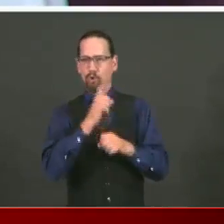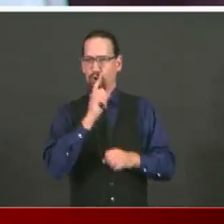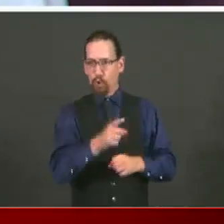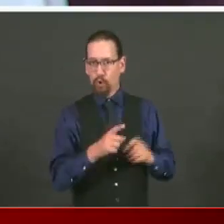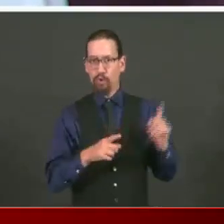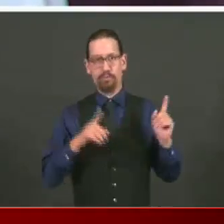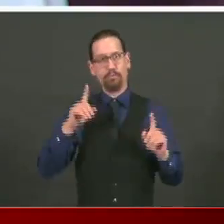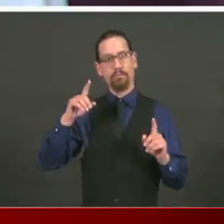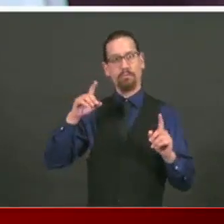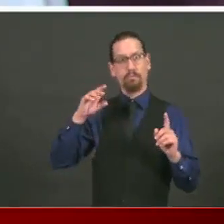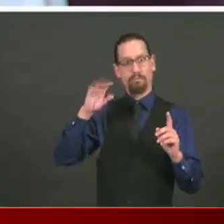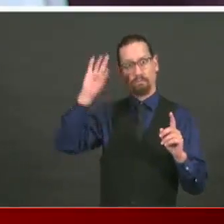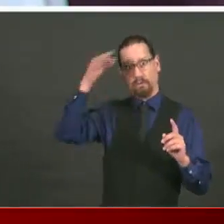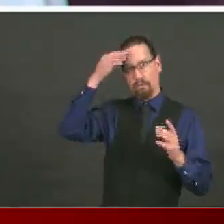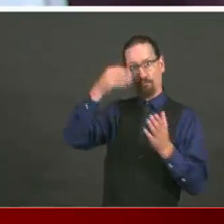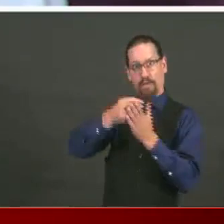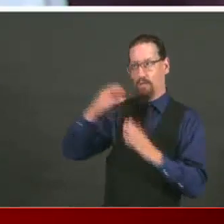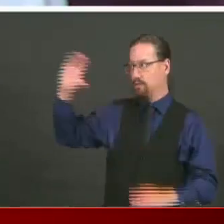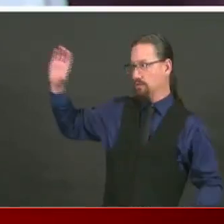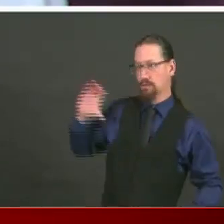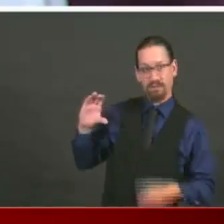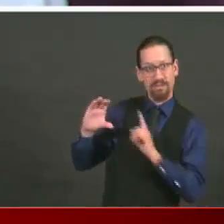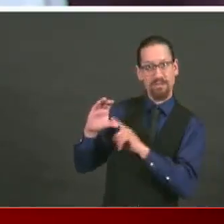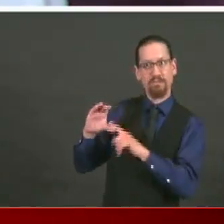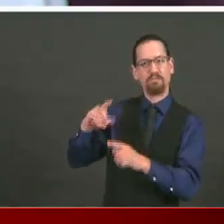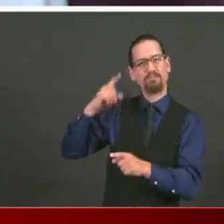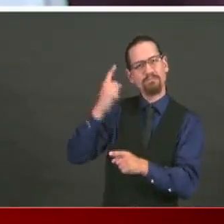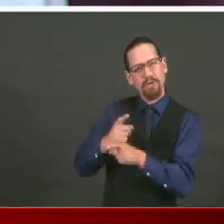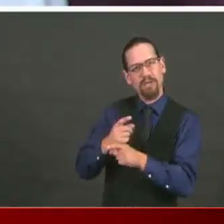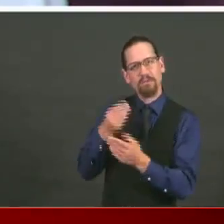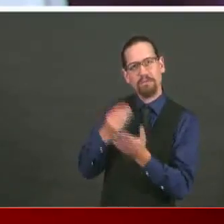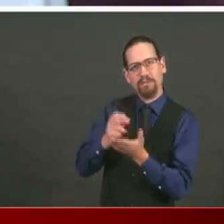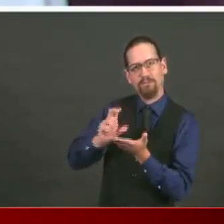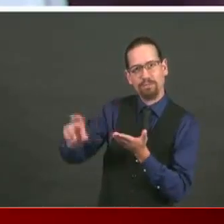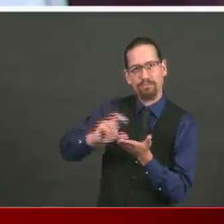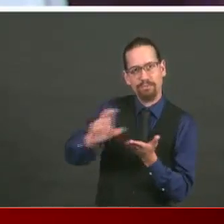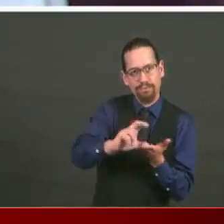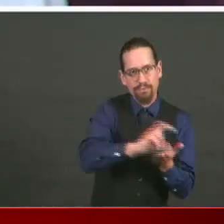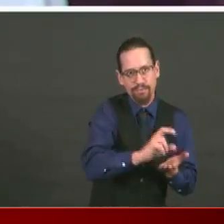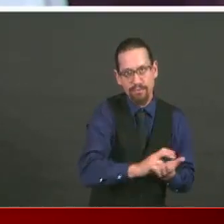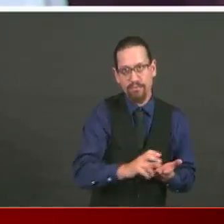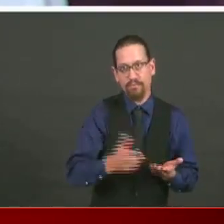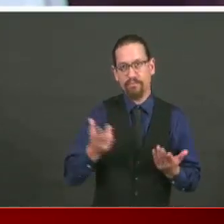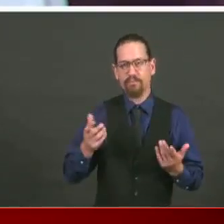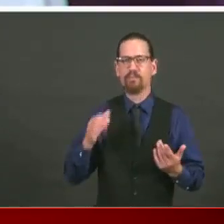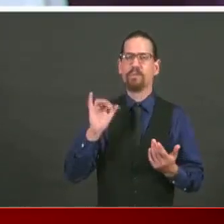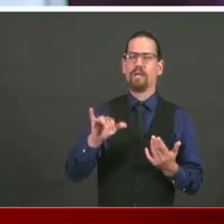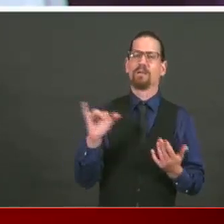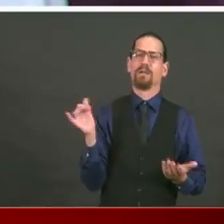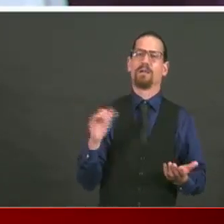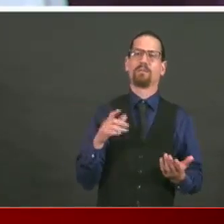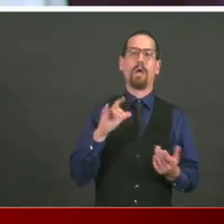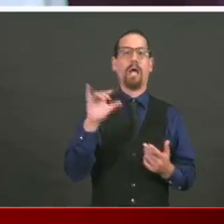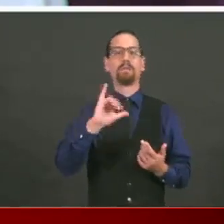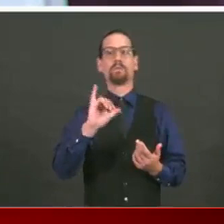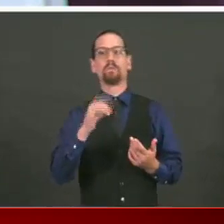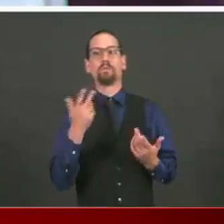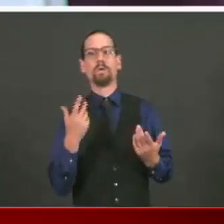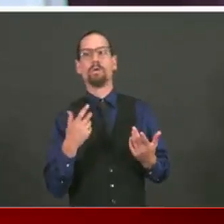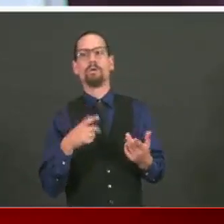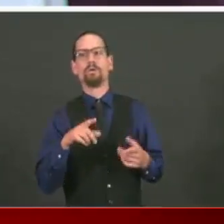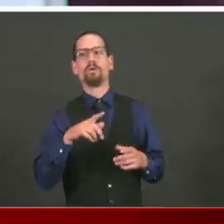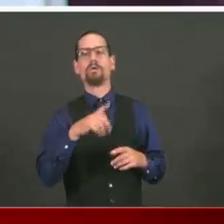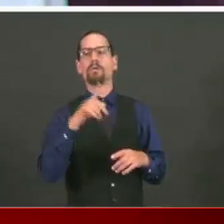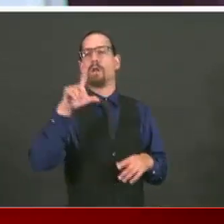the dollars out, and we put it together in part on that basis. We're also grateful for the input provided by Lieutenant Governor McKee and